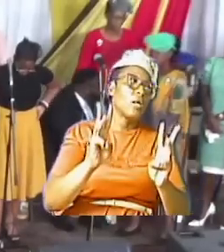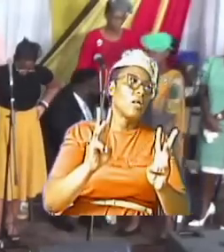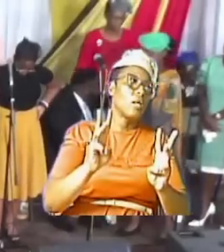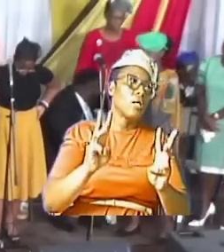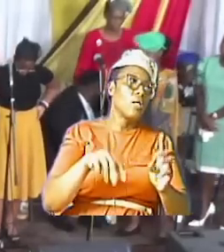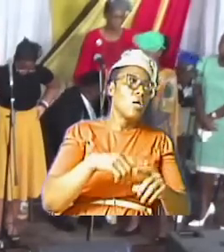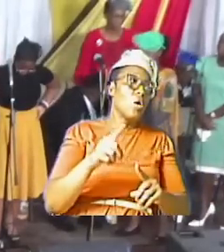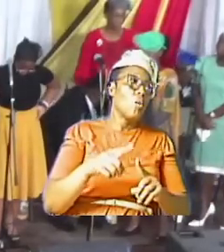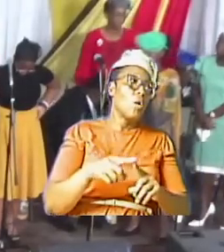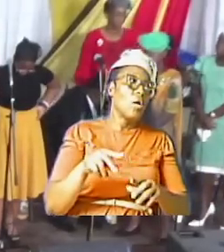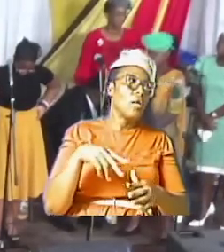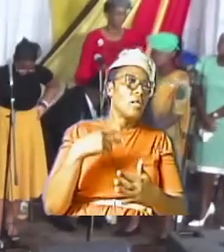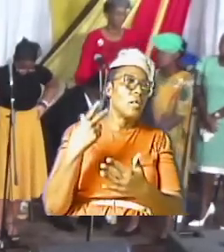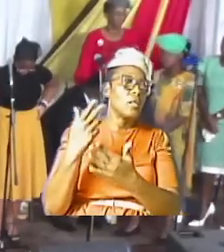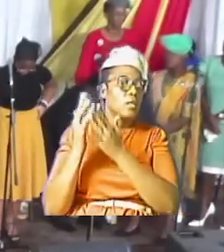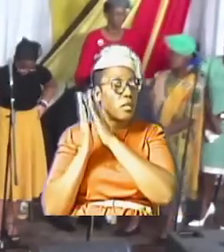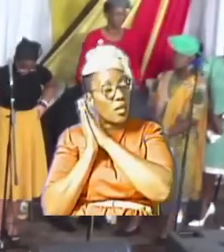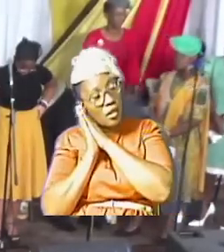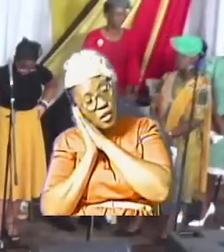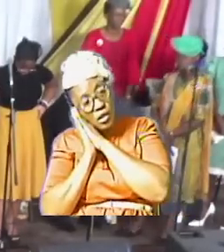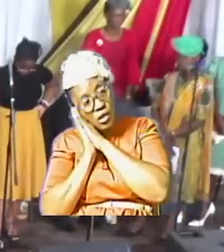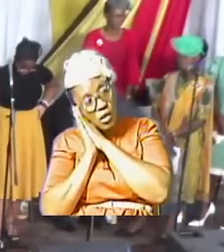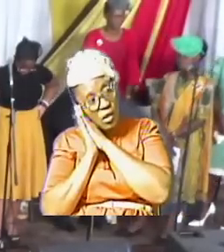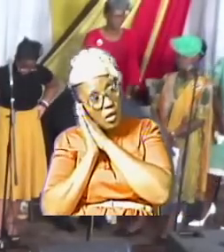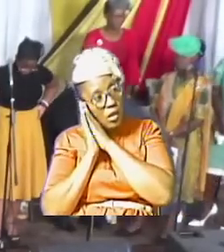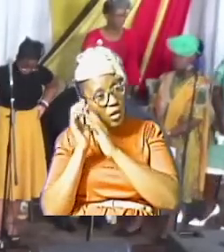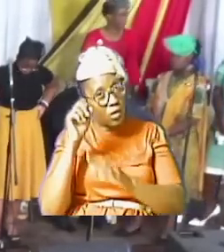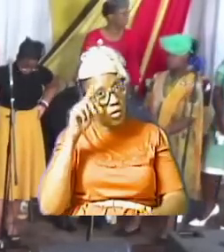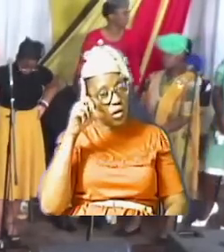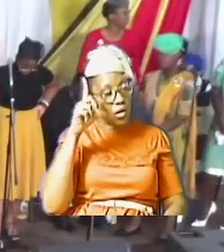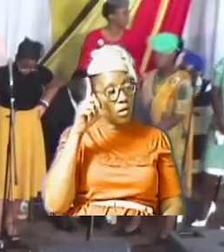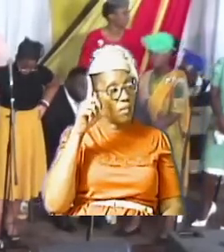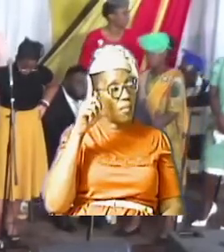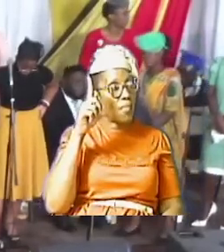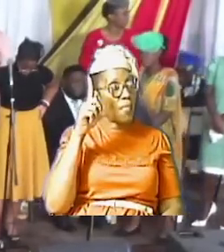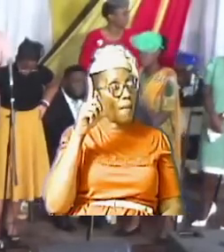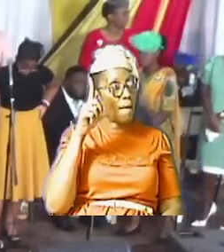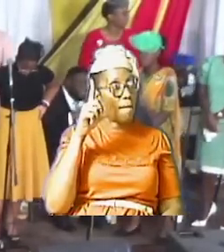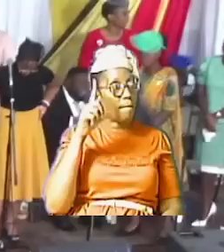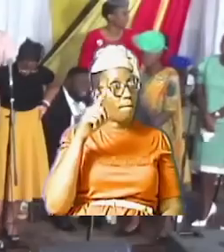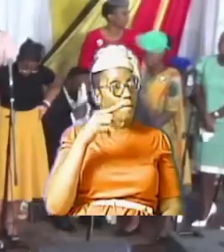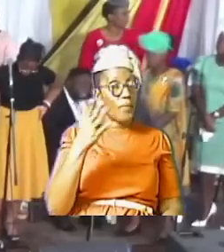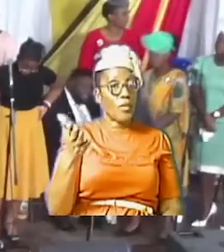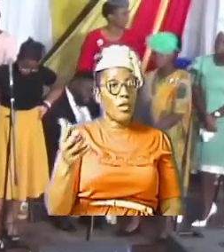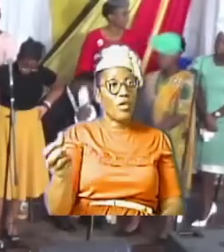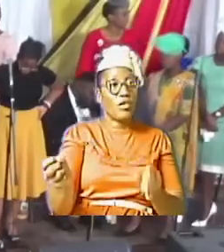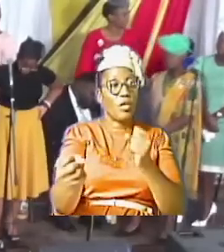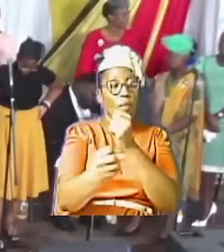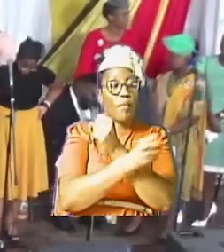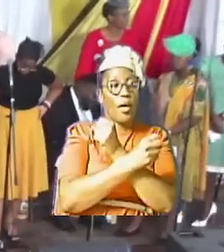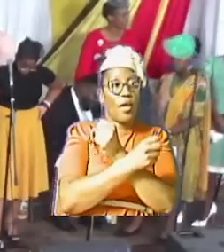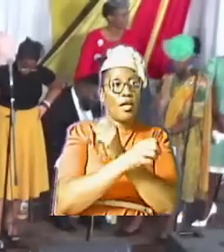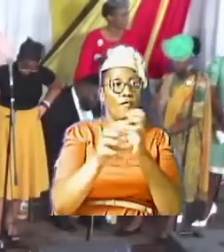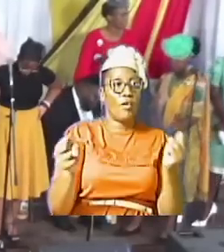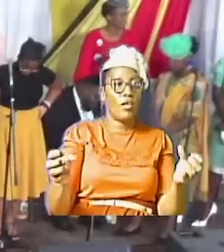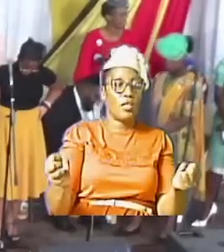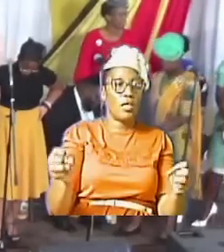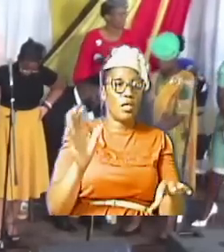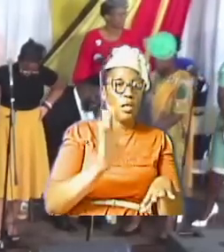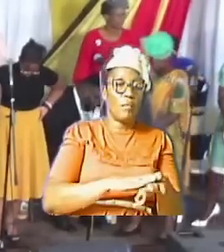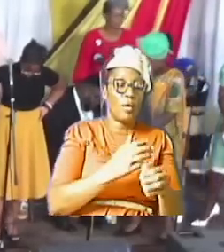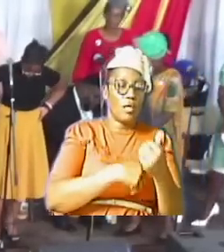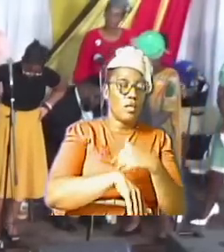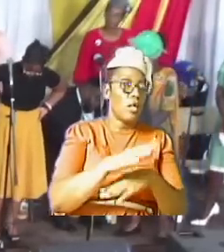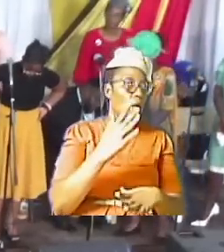way, and when thou liest down, and when thou risest up. And thou shalt bind them for a